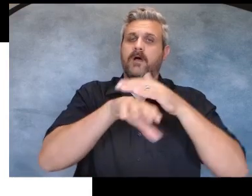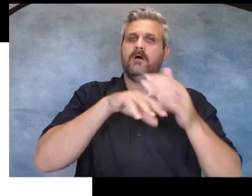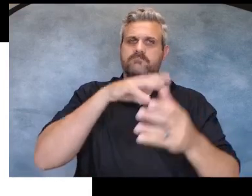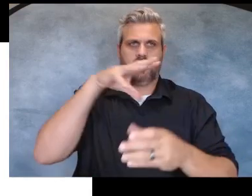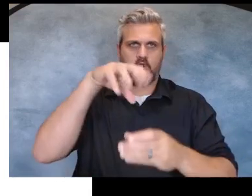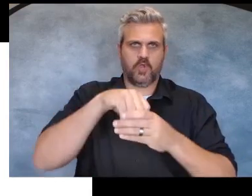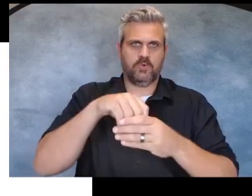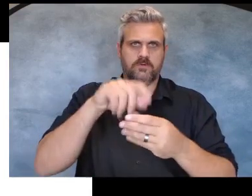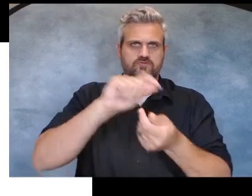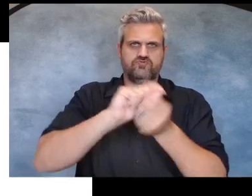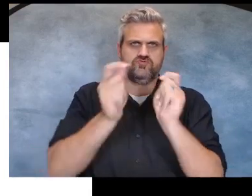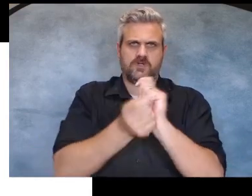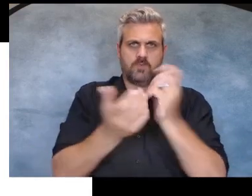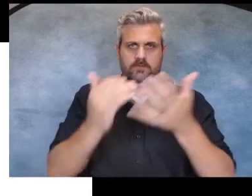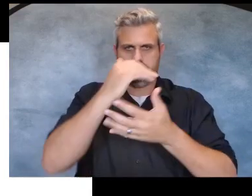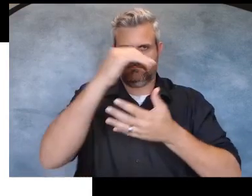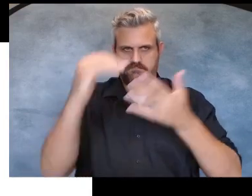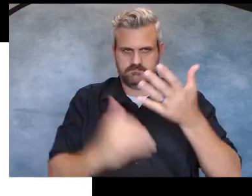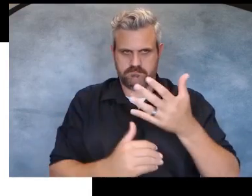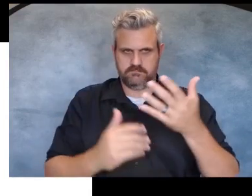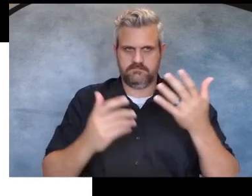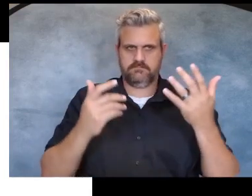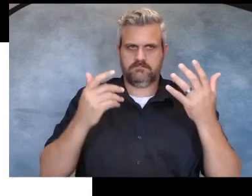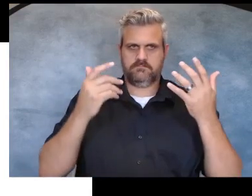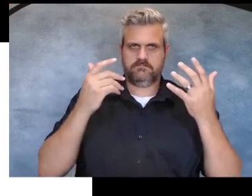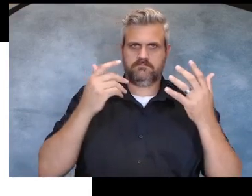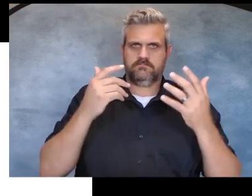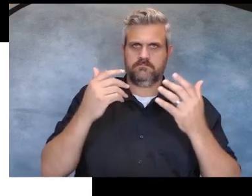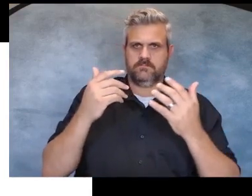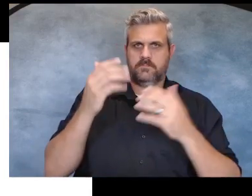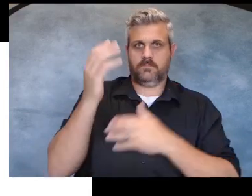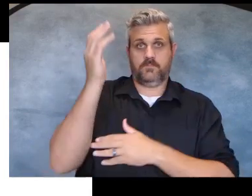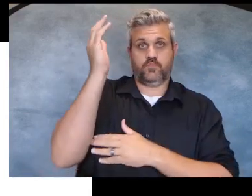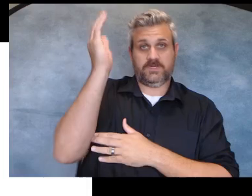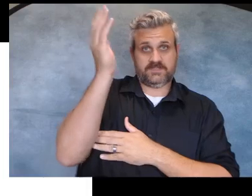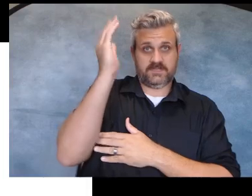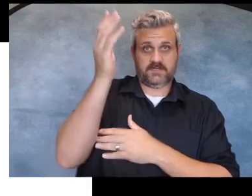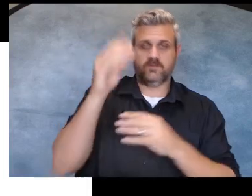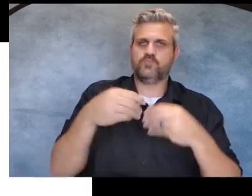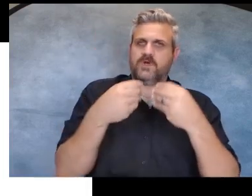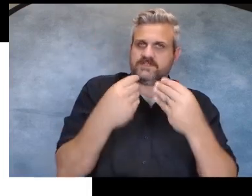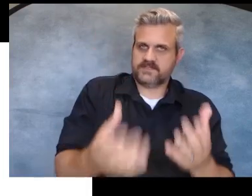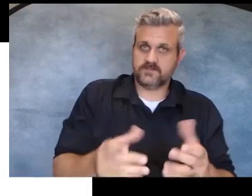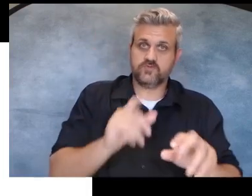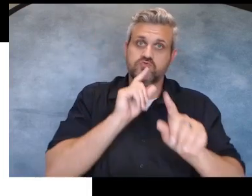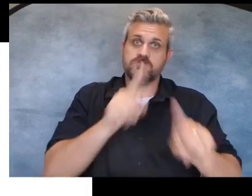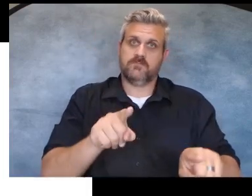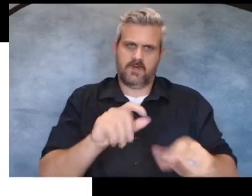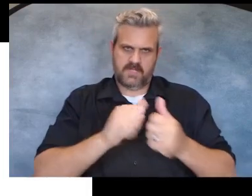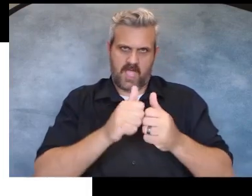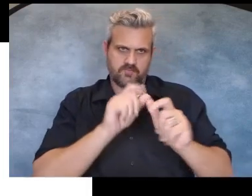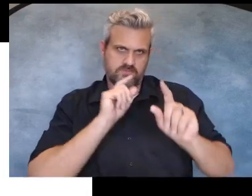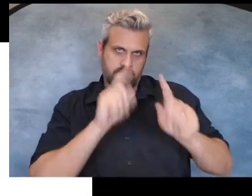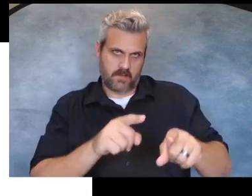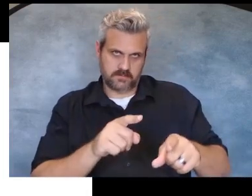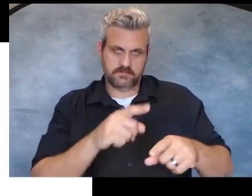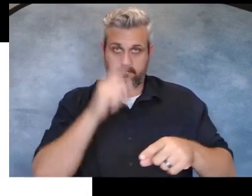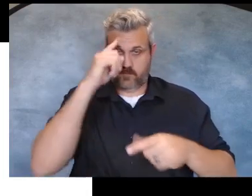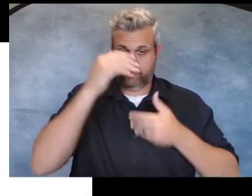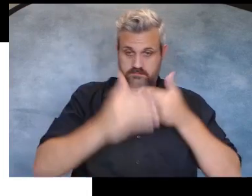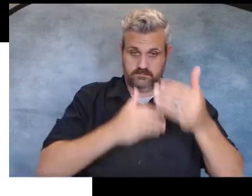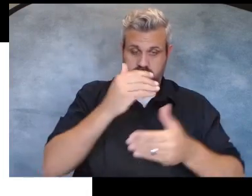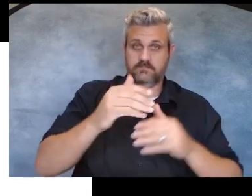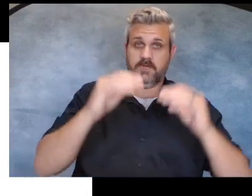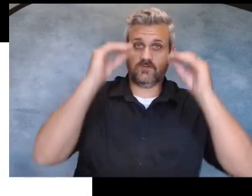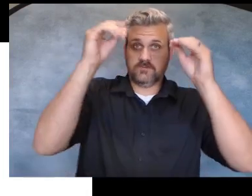Accommodations can include changes in the following: presentation and/or response format and procedures, instructional